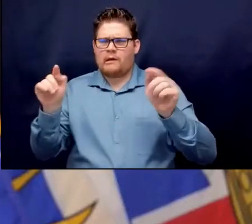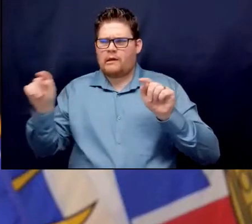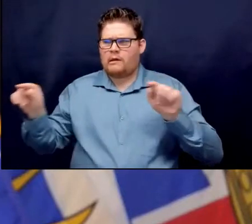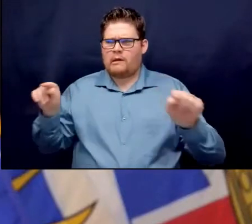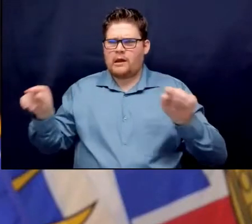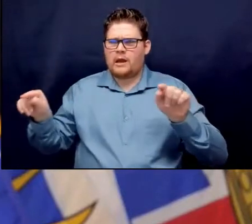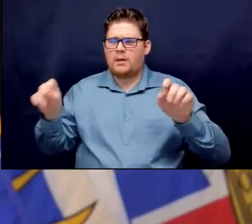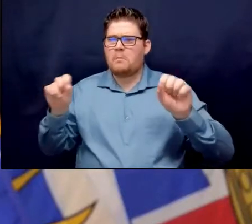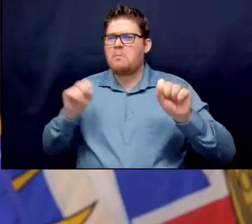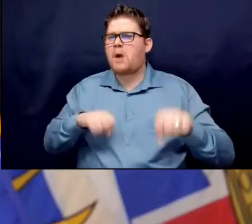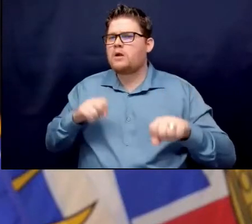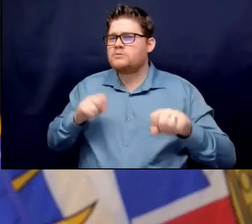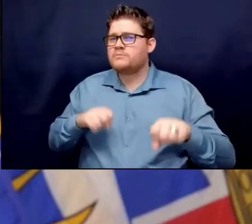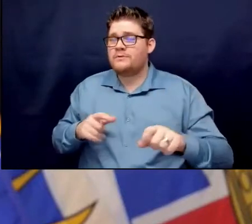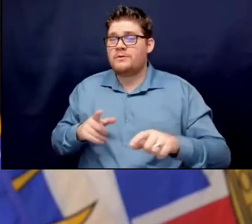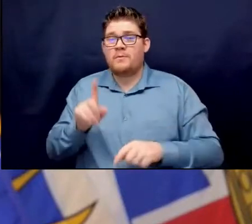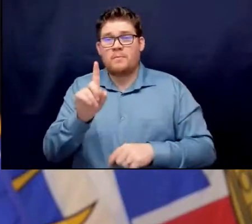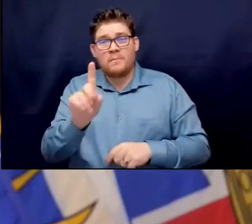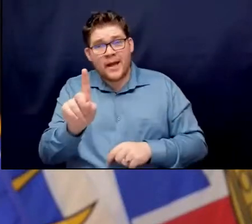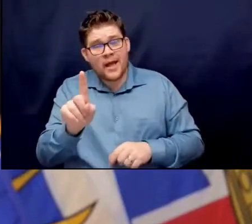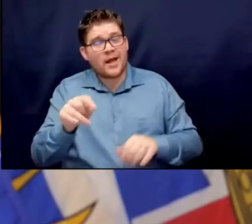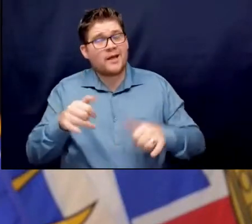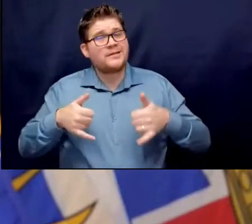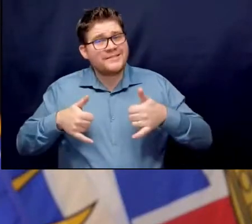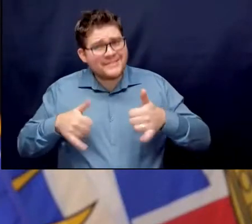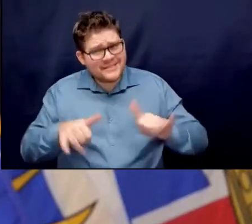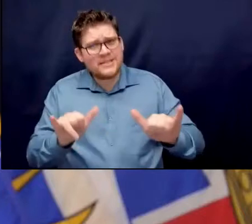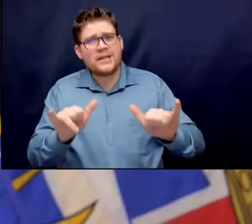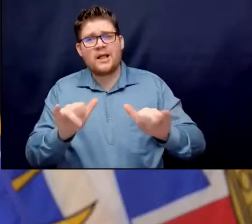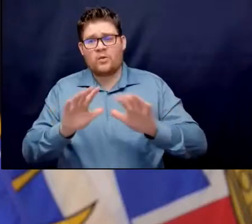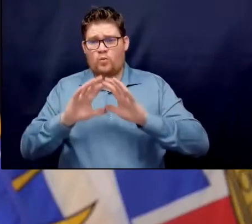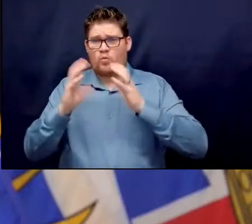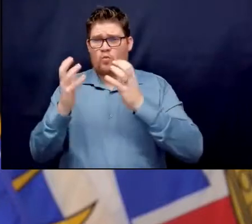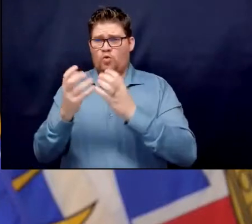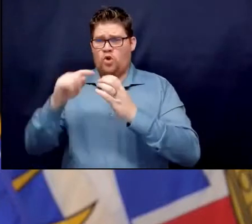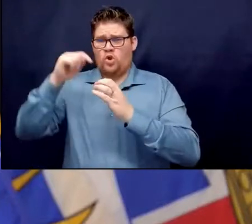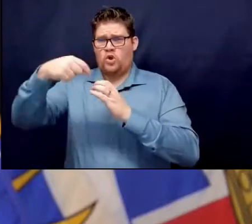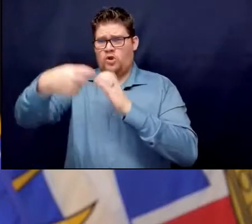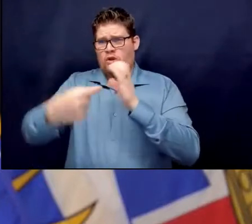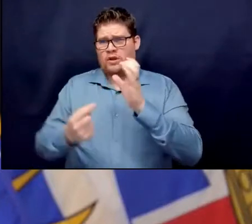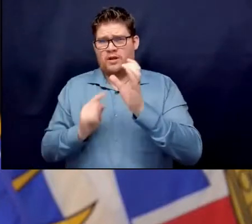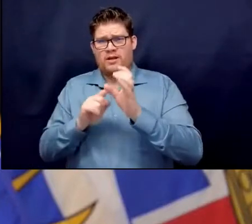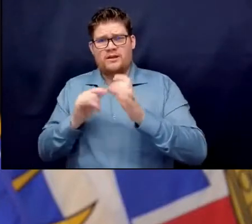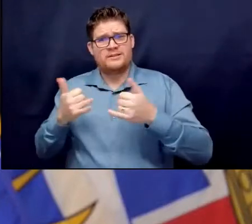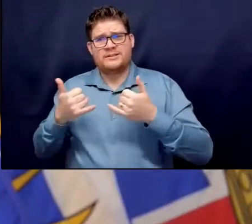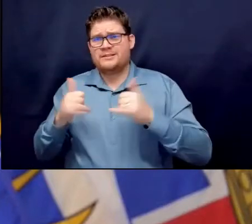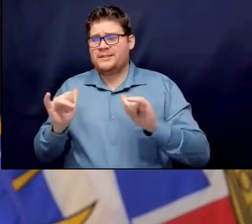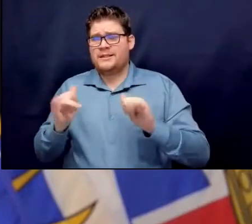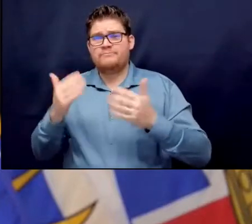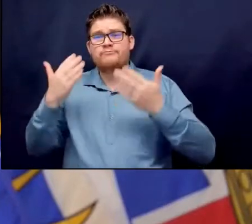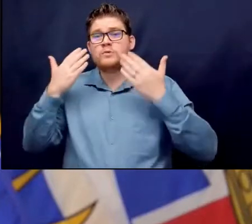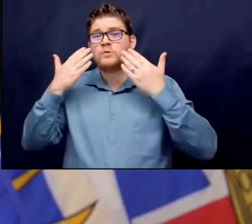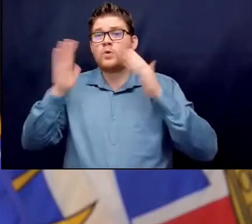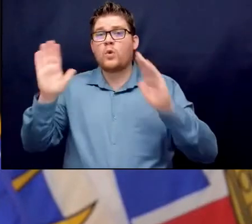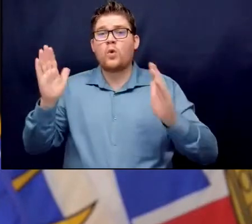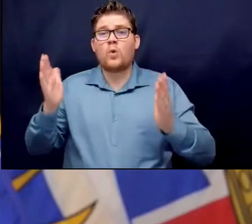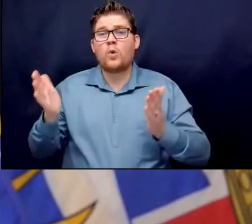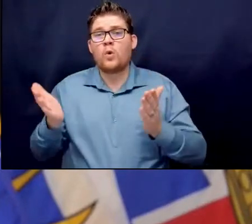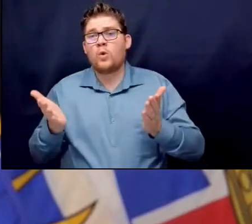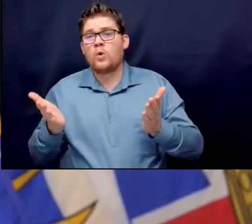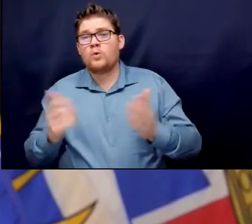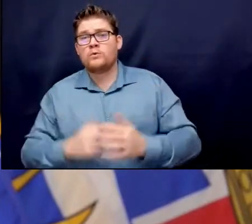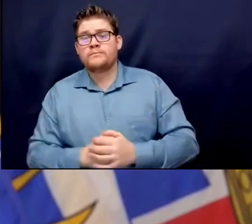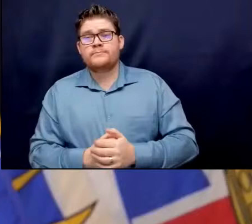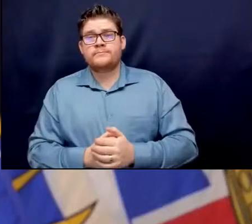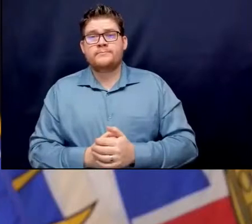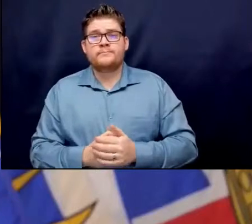still at risk of something else arising. So there are still those concerning